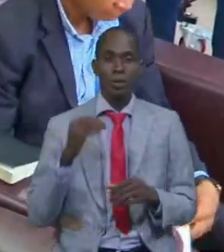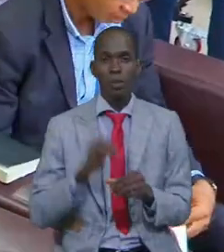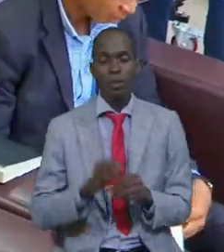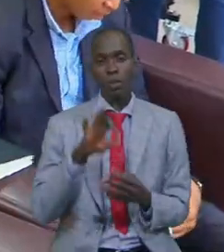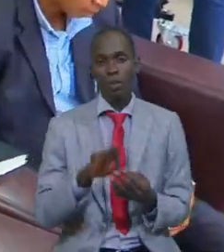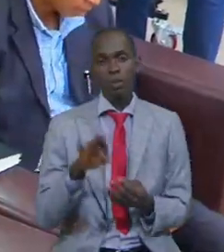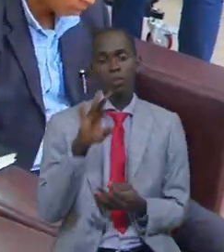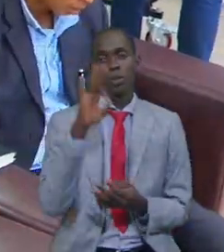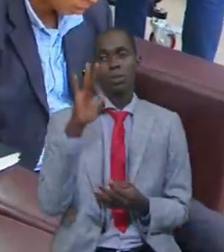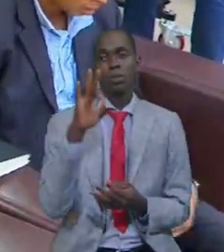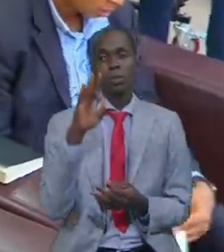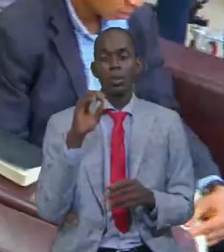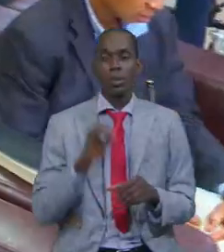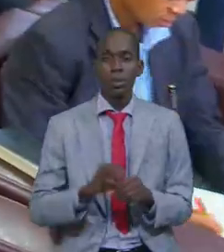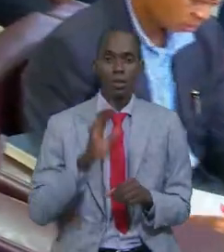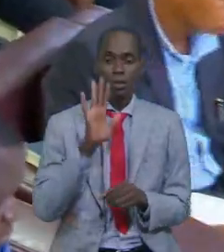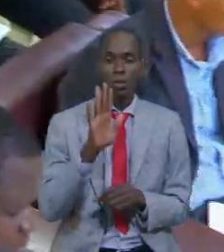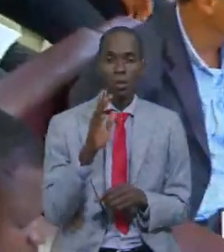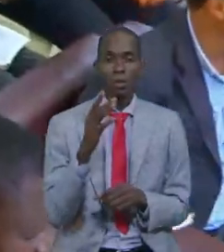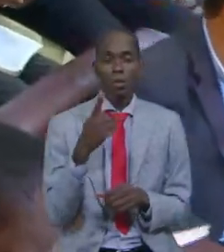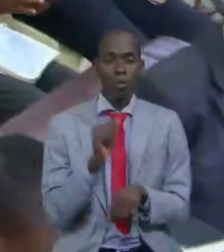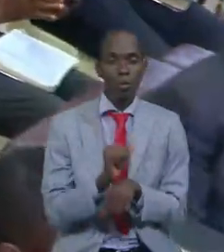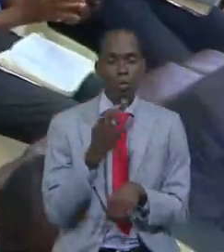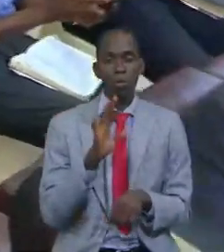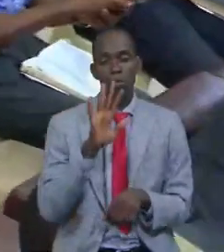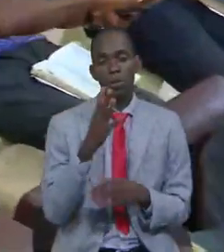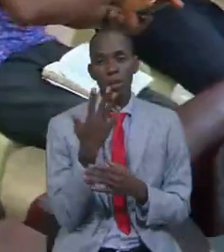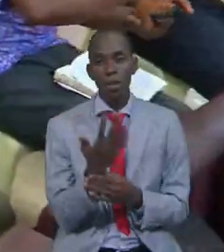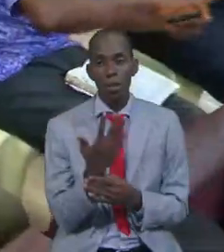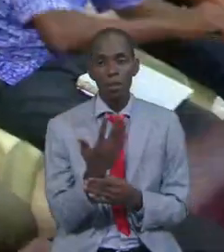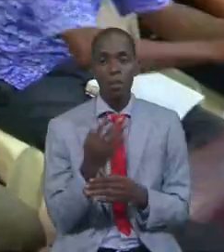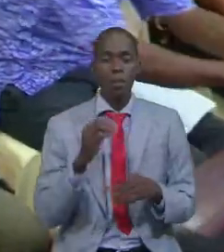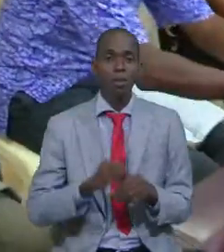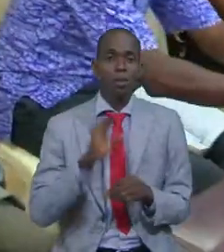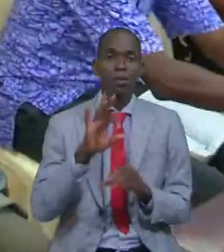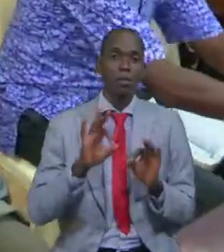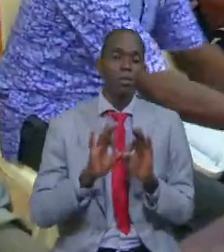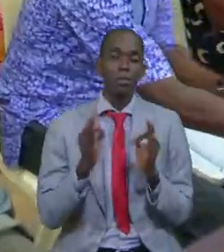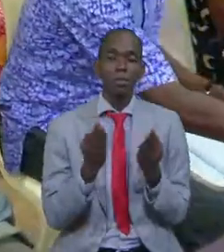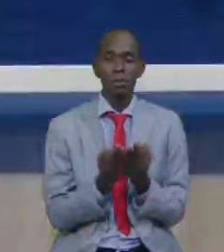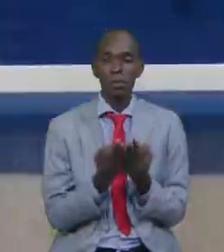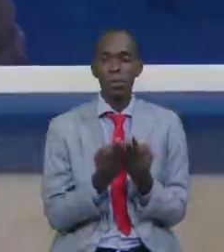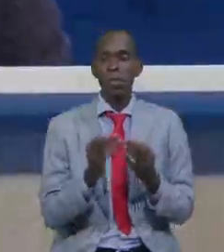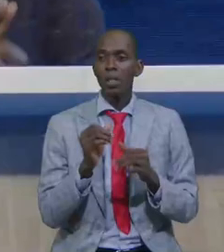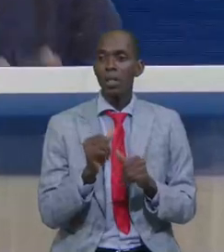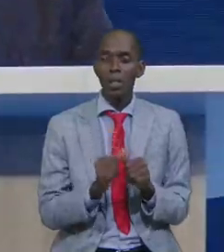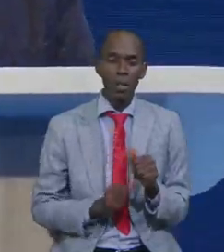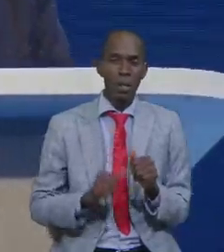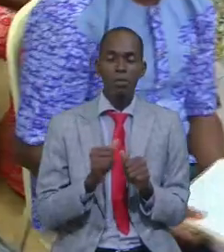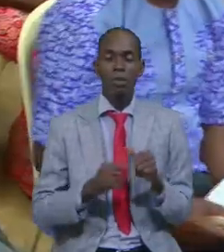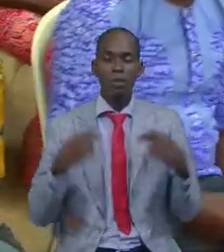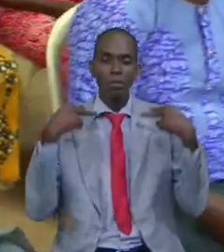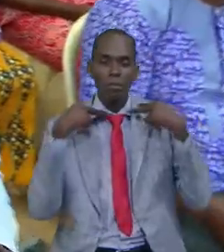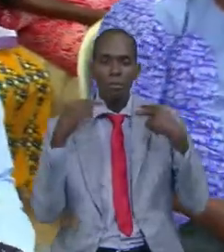spirit, in the work of your hand, in your family, every yoke will be